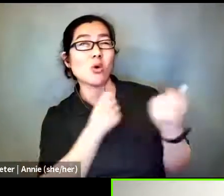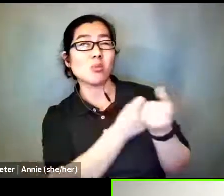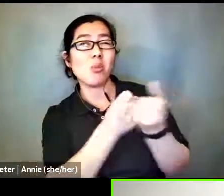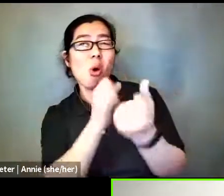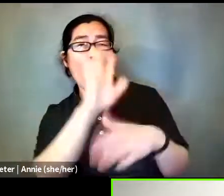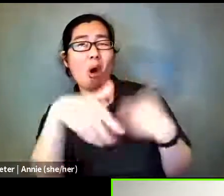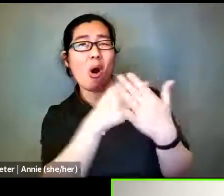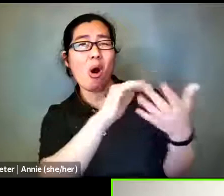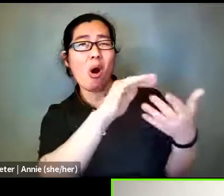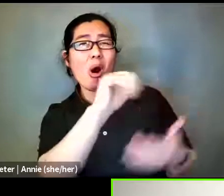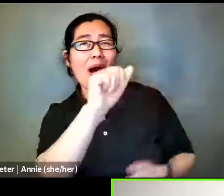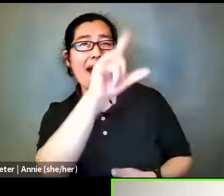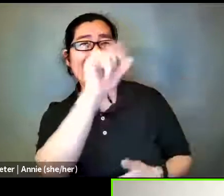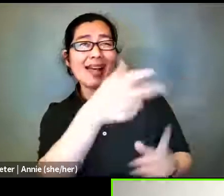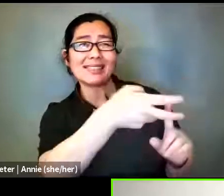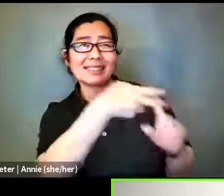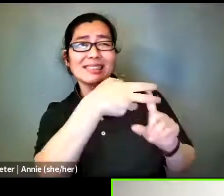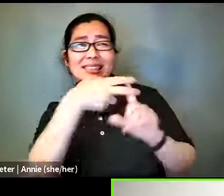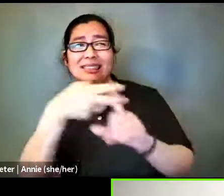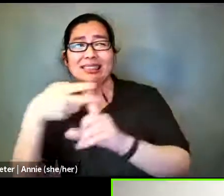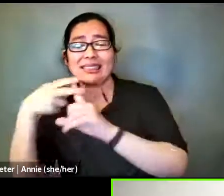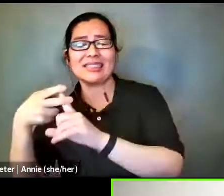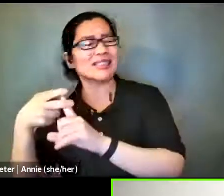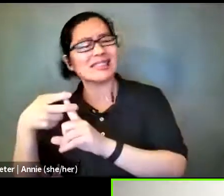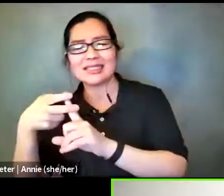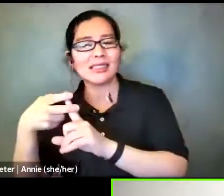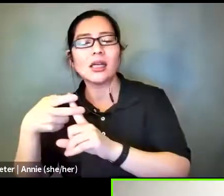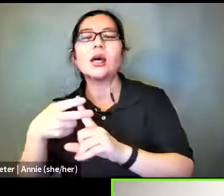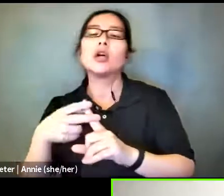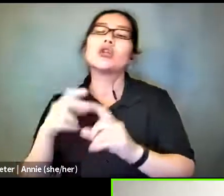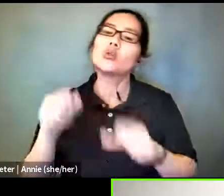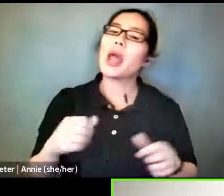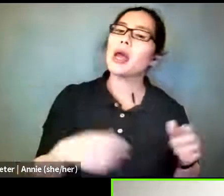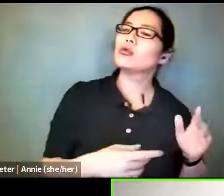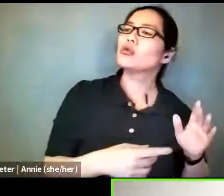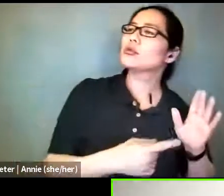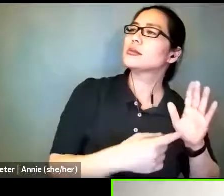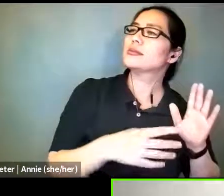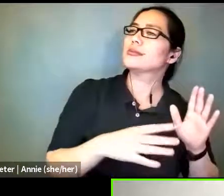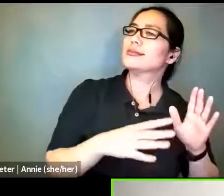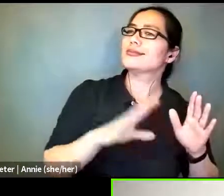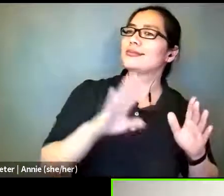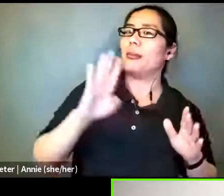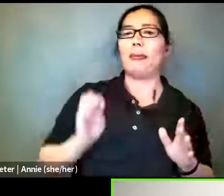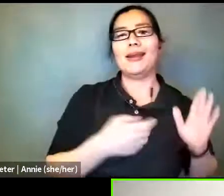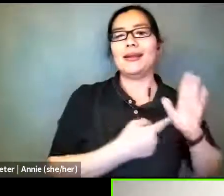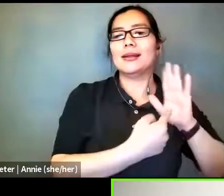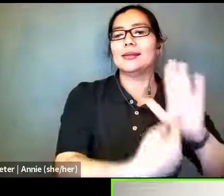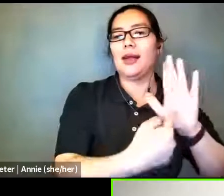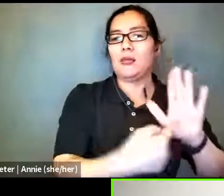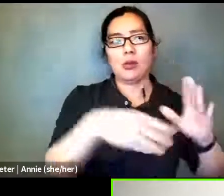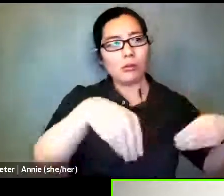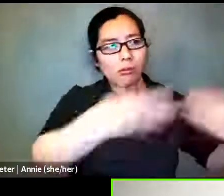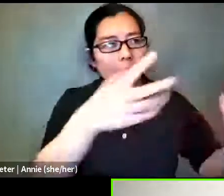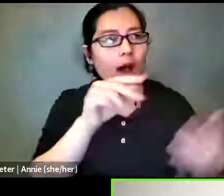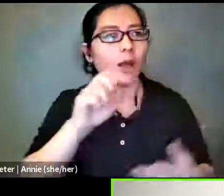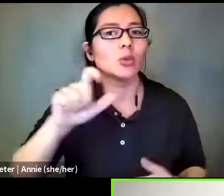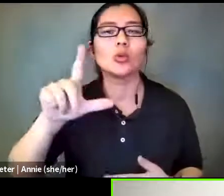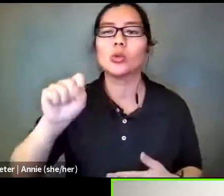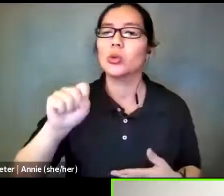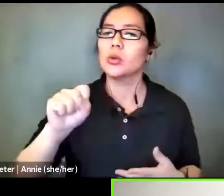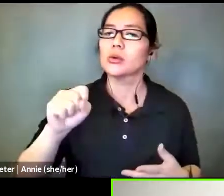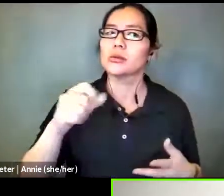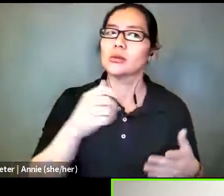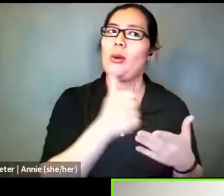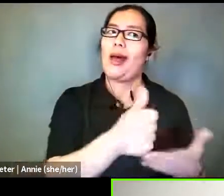certainly provide the tools that allow them to be better allies. And I think that's important as well. Yeah,